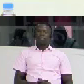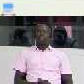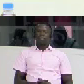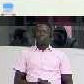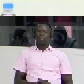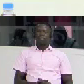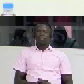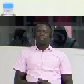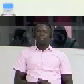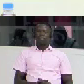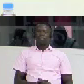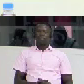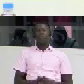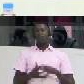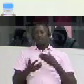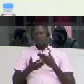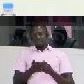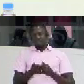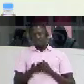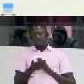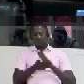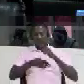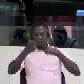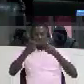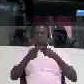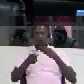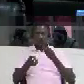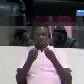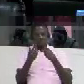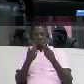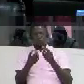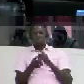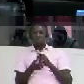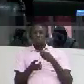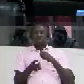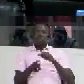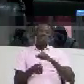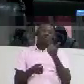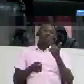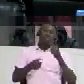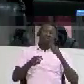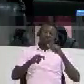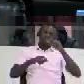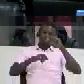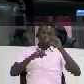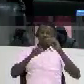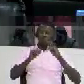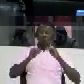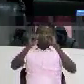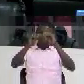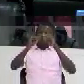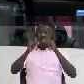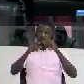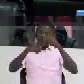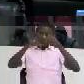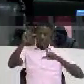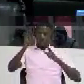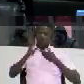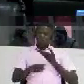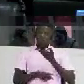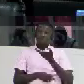Just kindly continue and just tell us the other positions you occupied after that. And you can